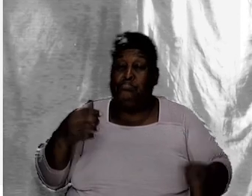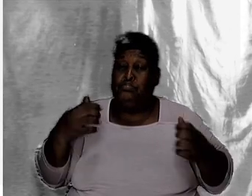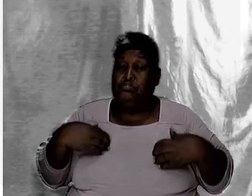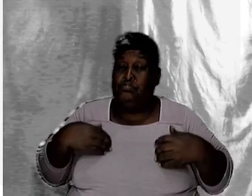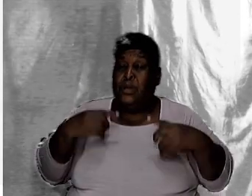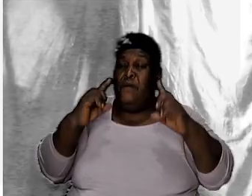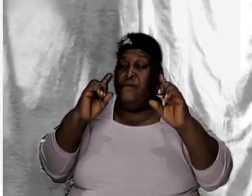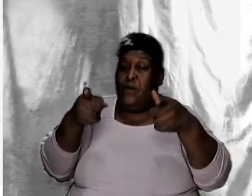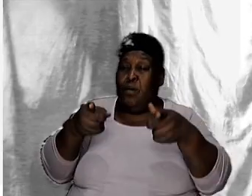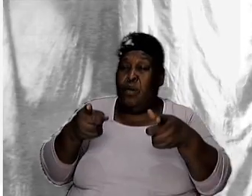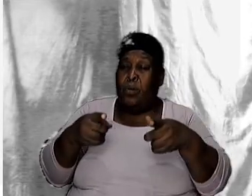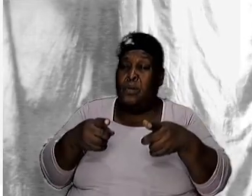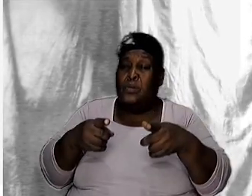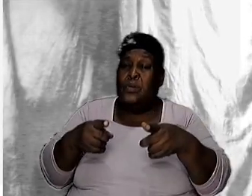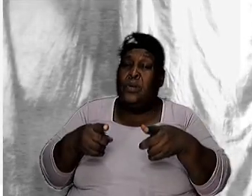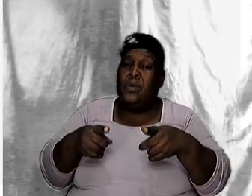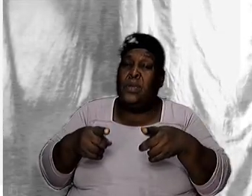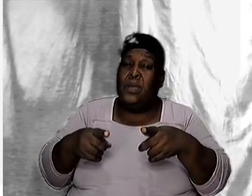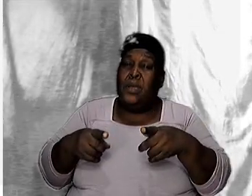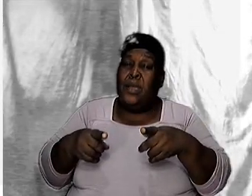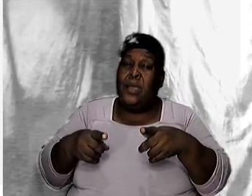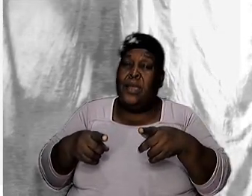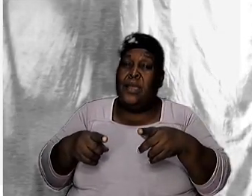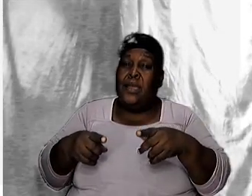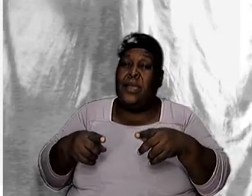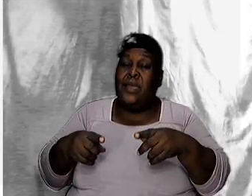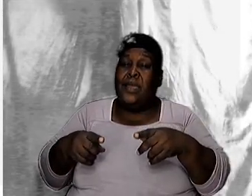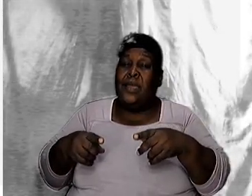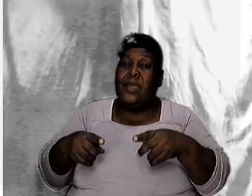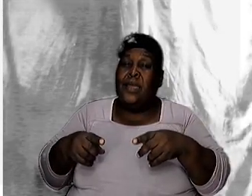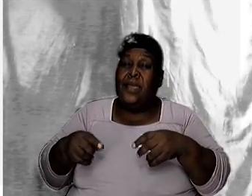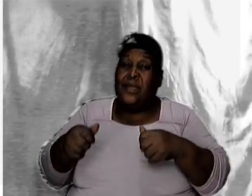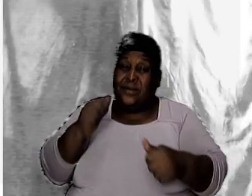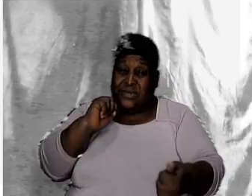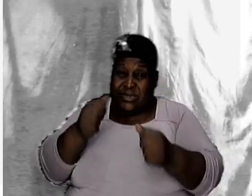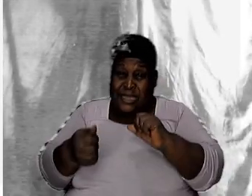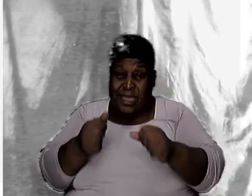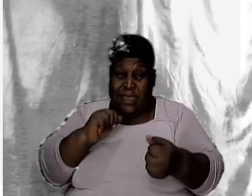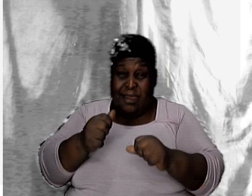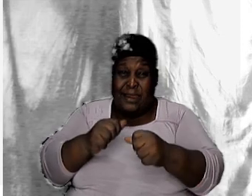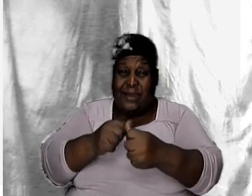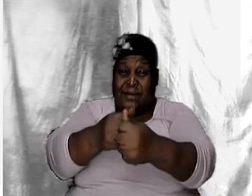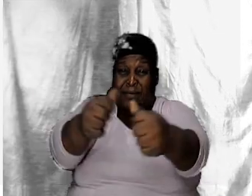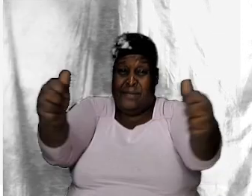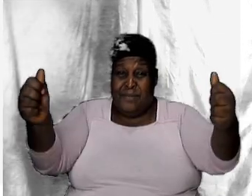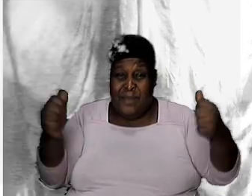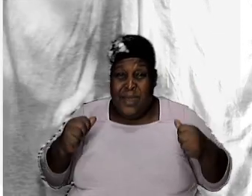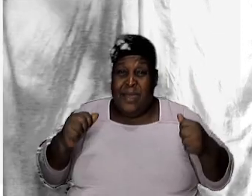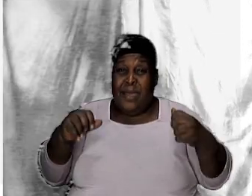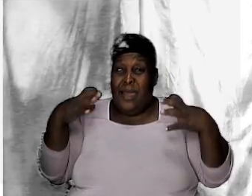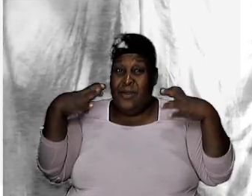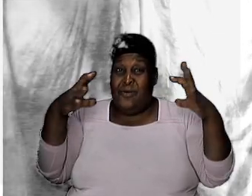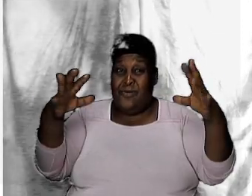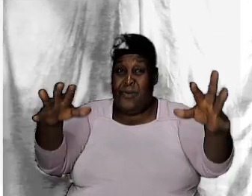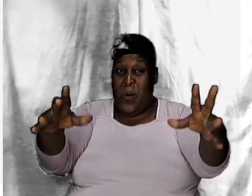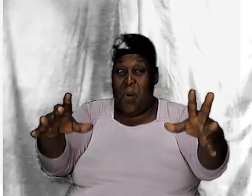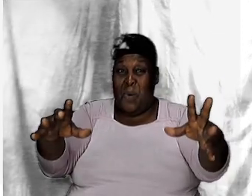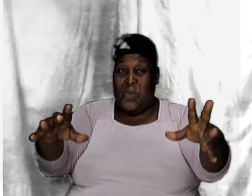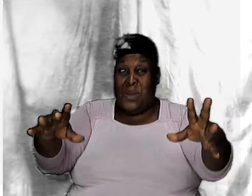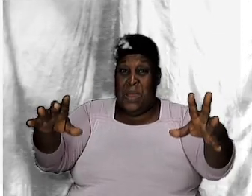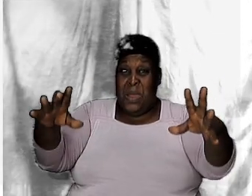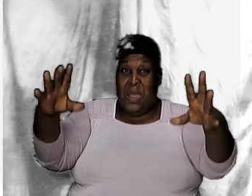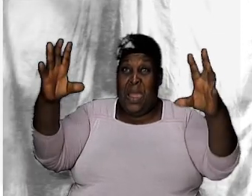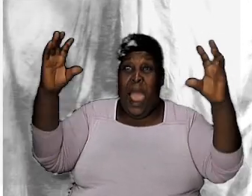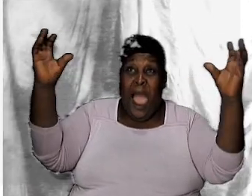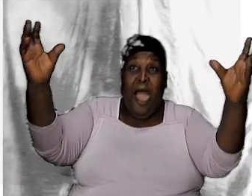to the stadium before? And you see some of our top athletes running? And you see the crowd go wild? That's a form of praise. What